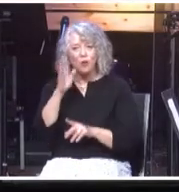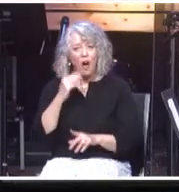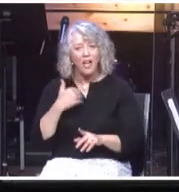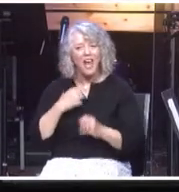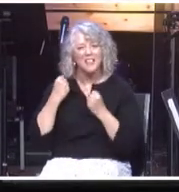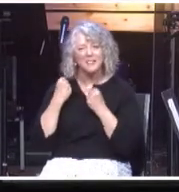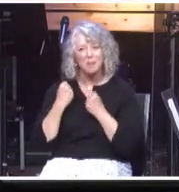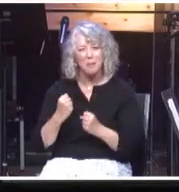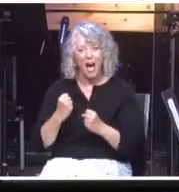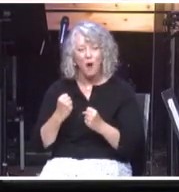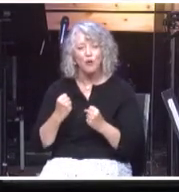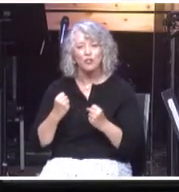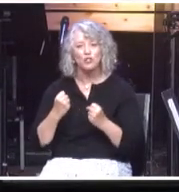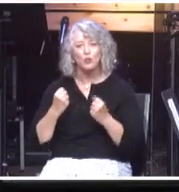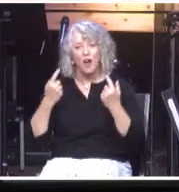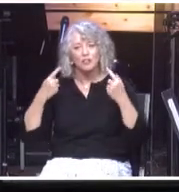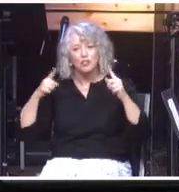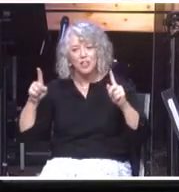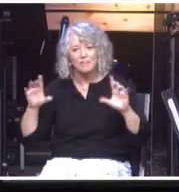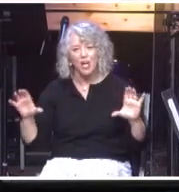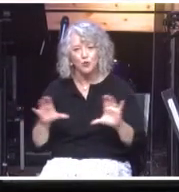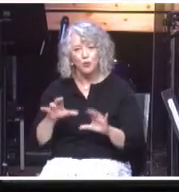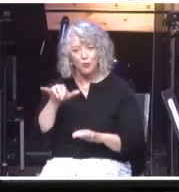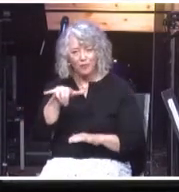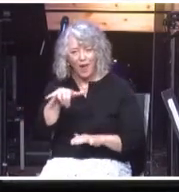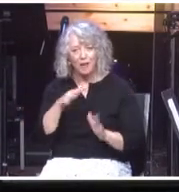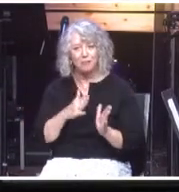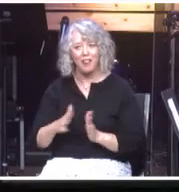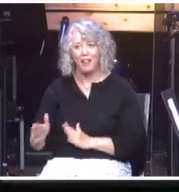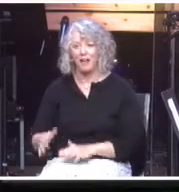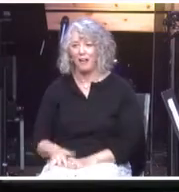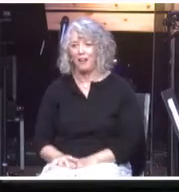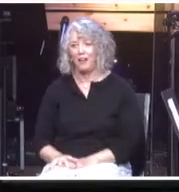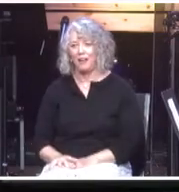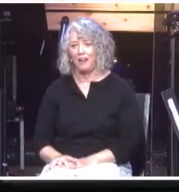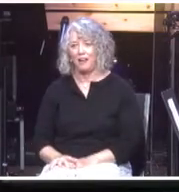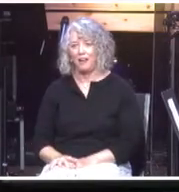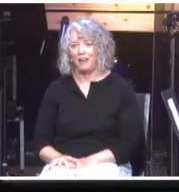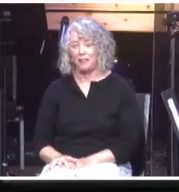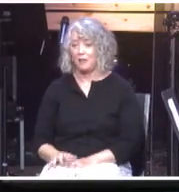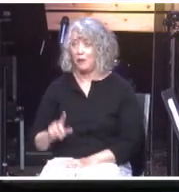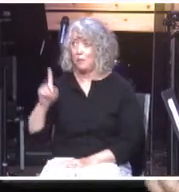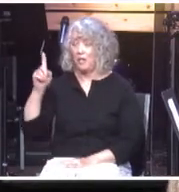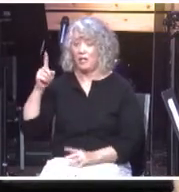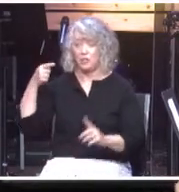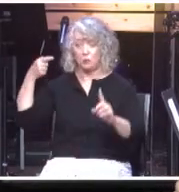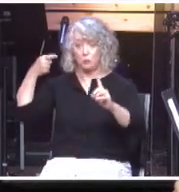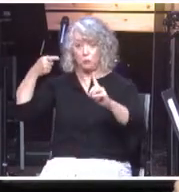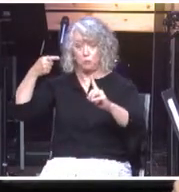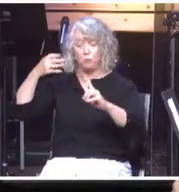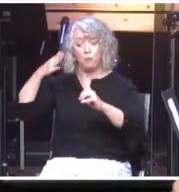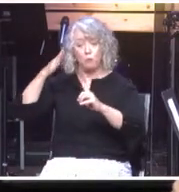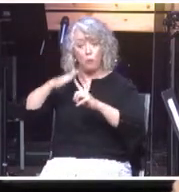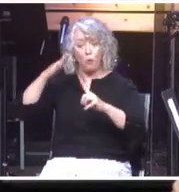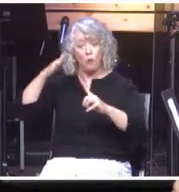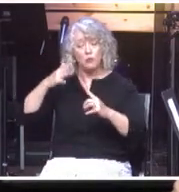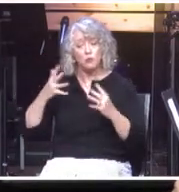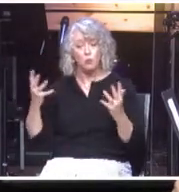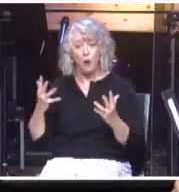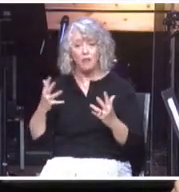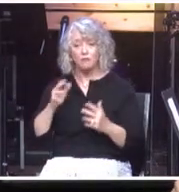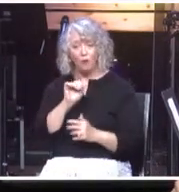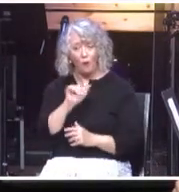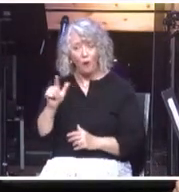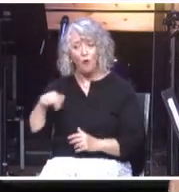the power to carry out that plan. Of course, His overarching purpose for all